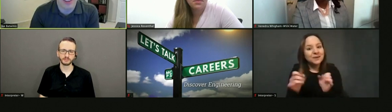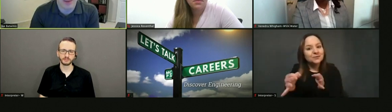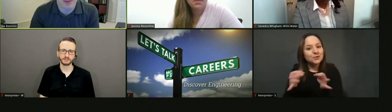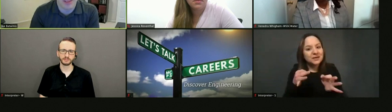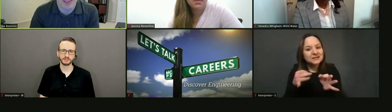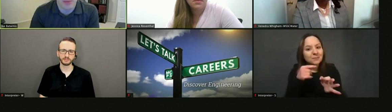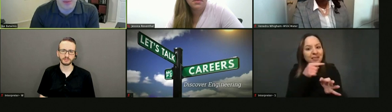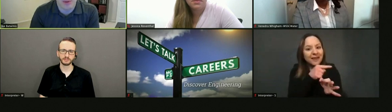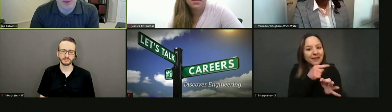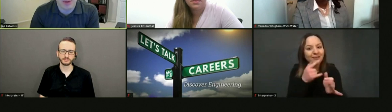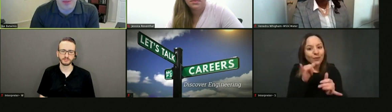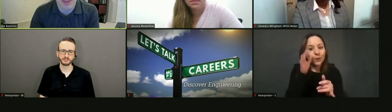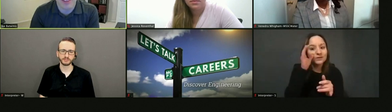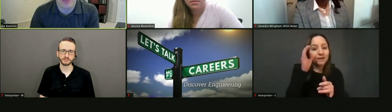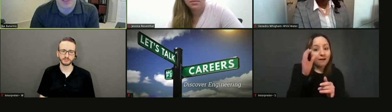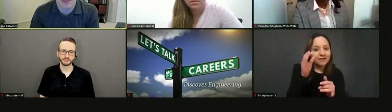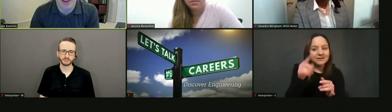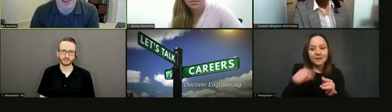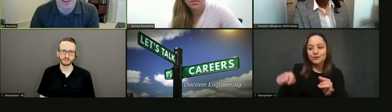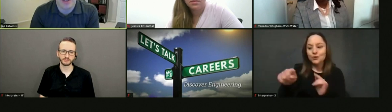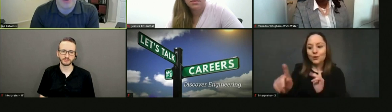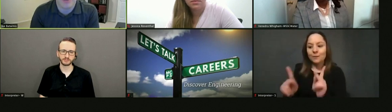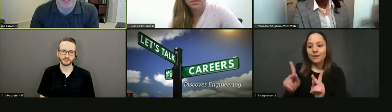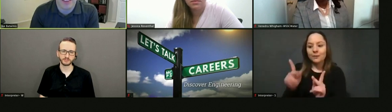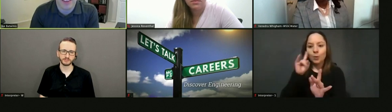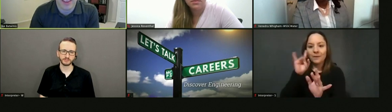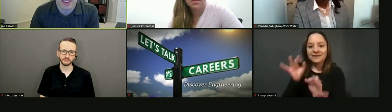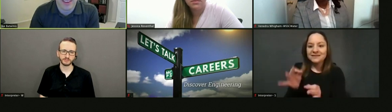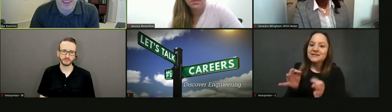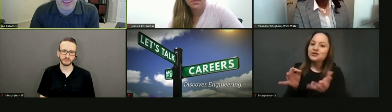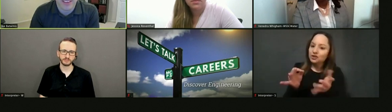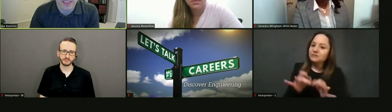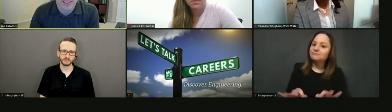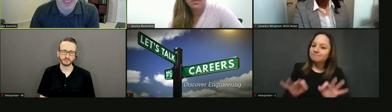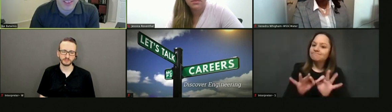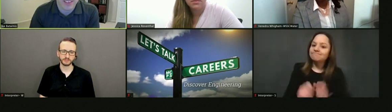those concepts to the people who are going to make decisions about it.